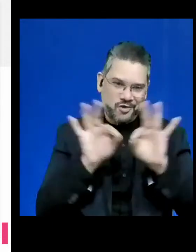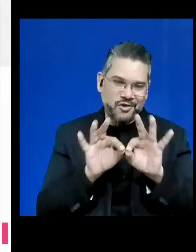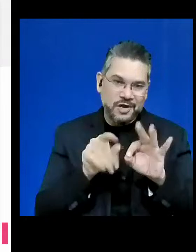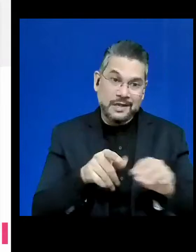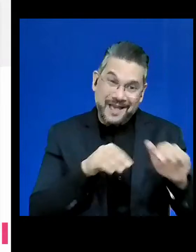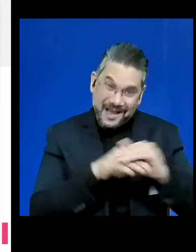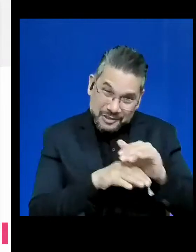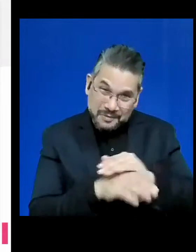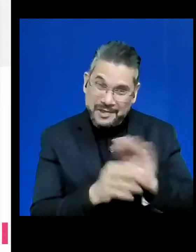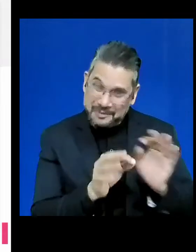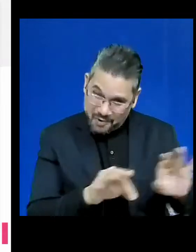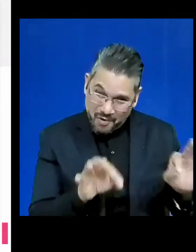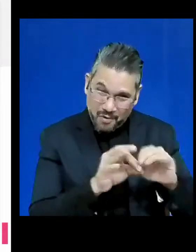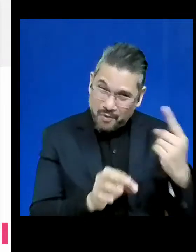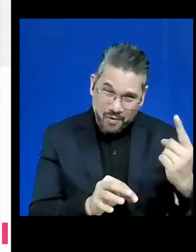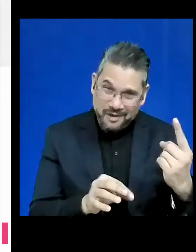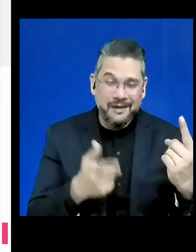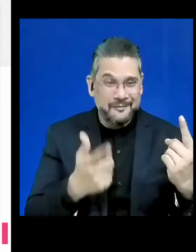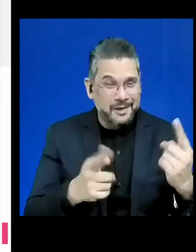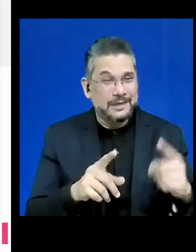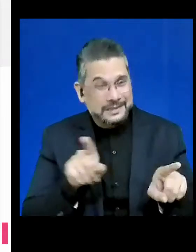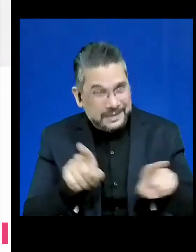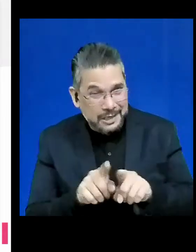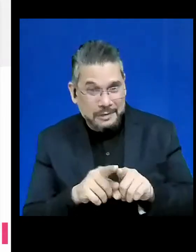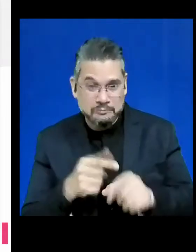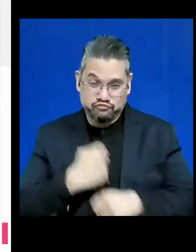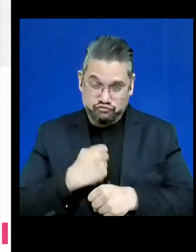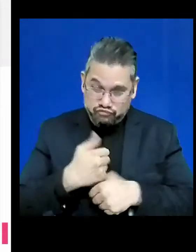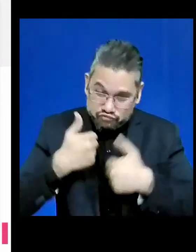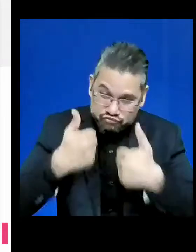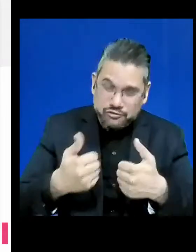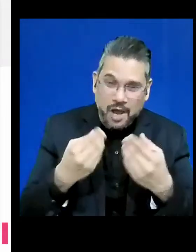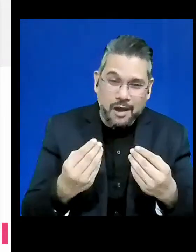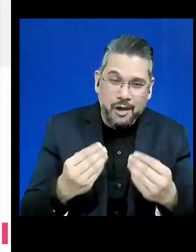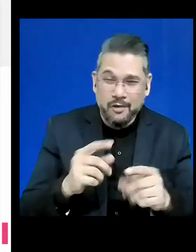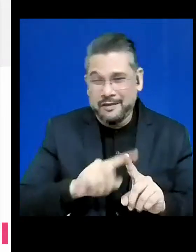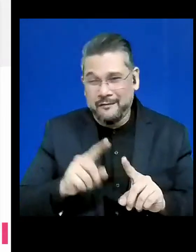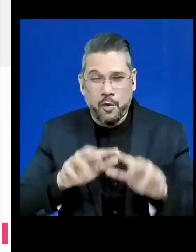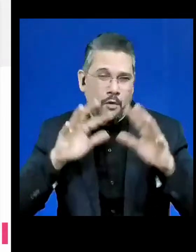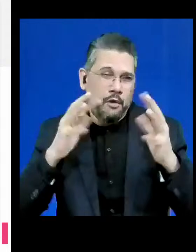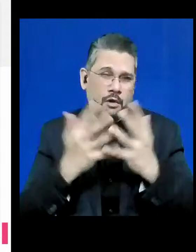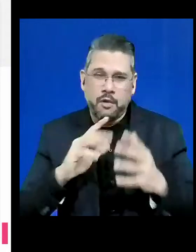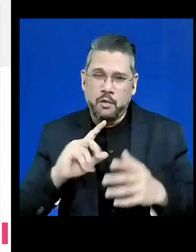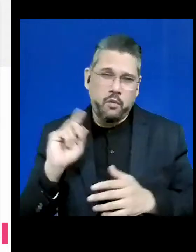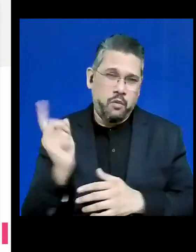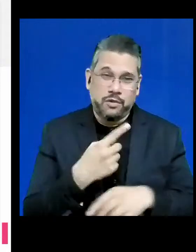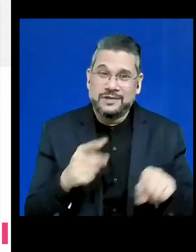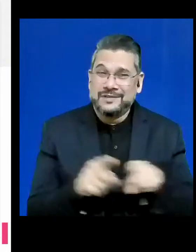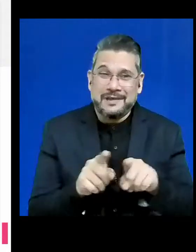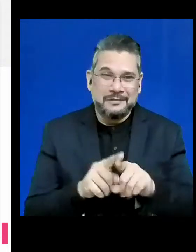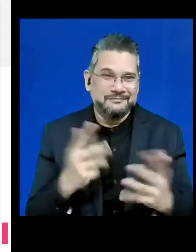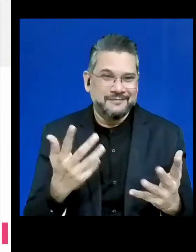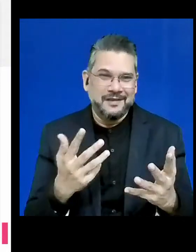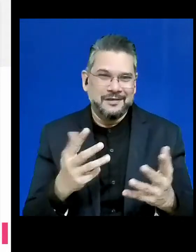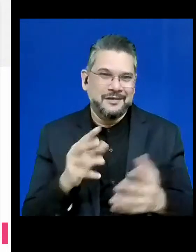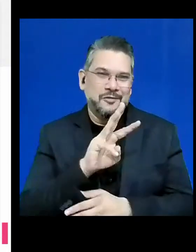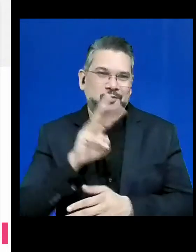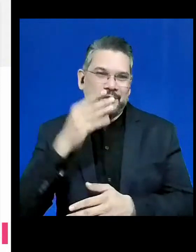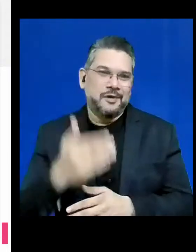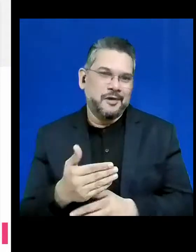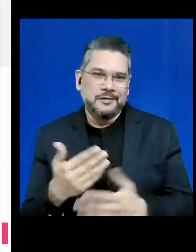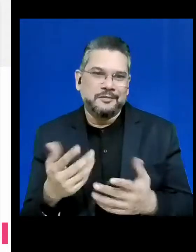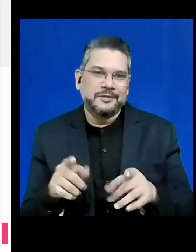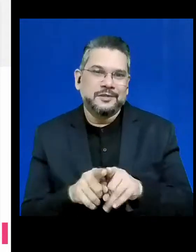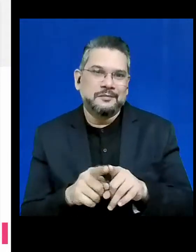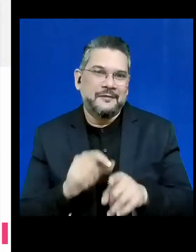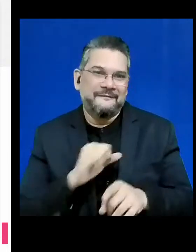this is also important to a good portion of the web, of the world where the web is not fast. And so if you have